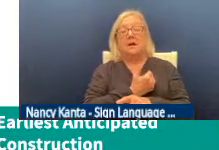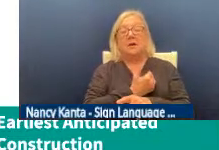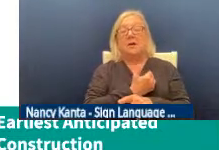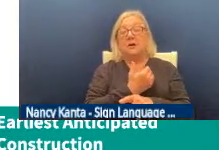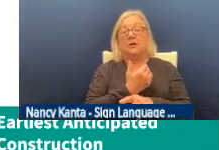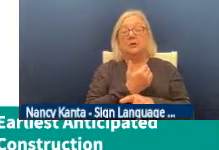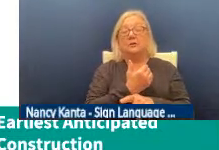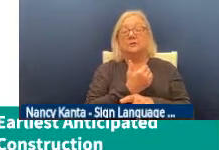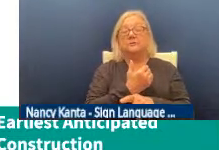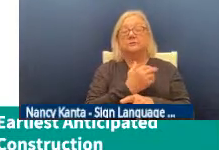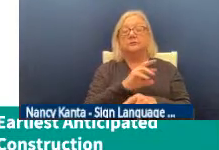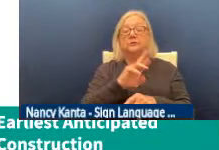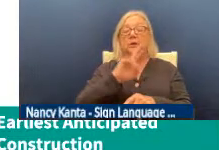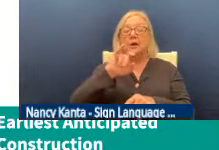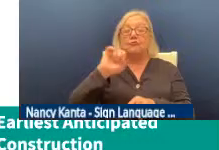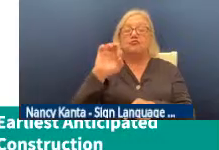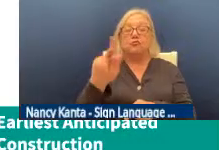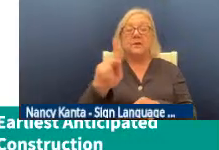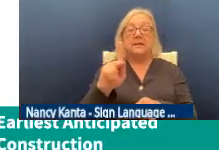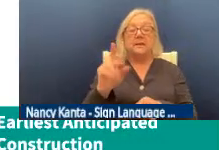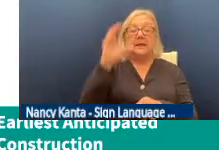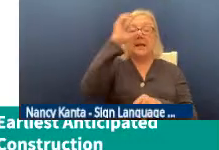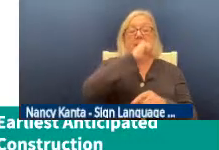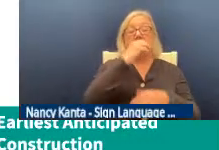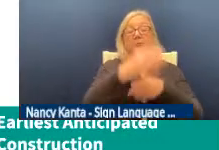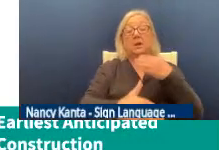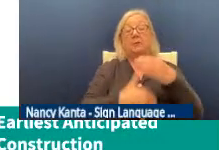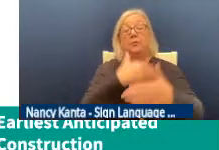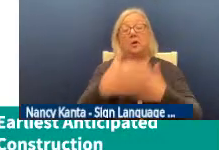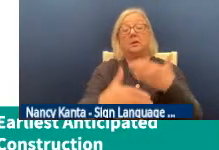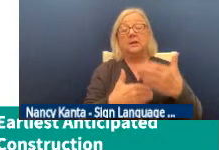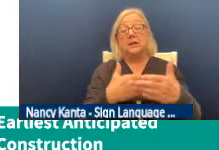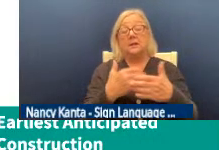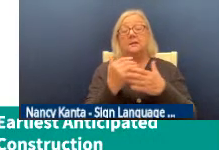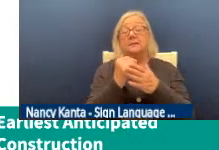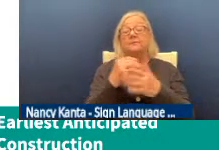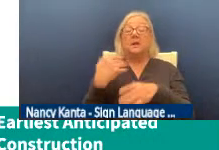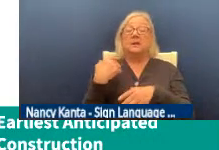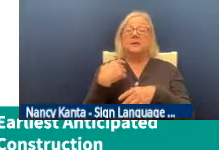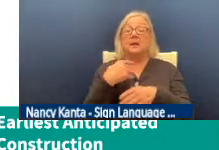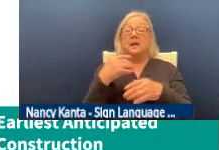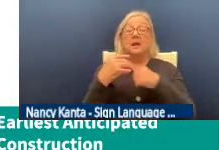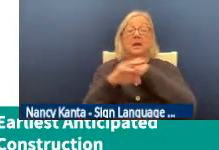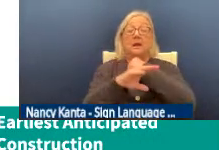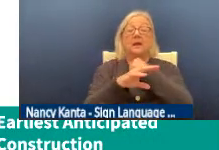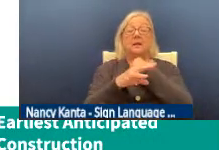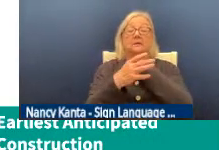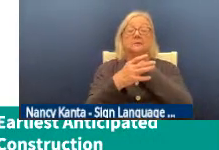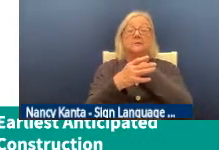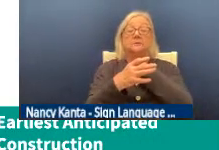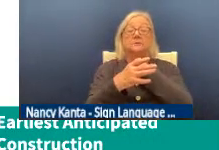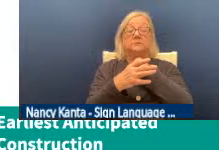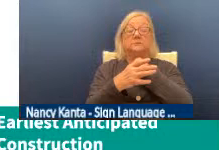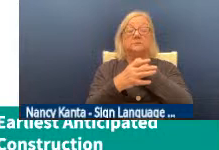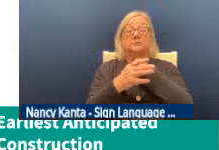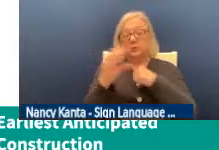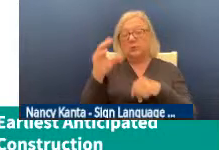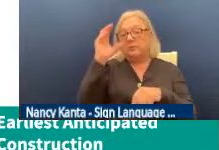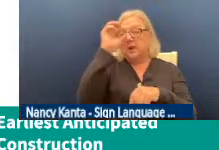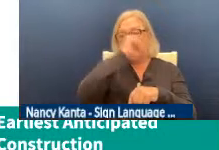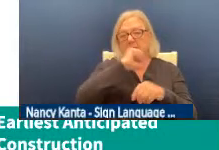we would update this list with our new cost estimate numbers. As we progress